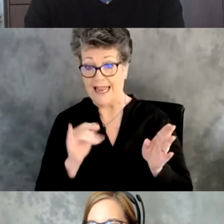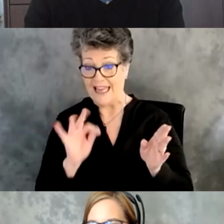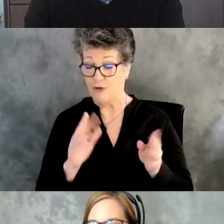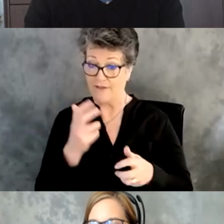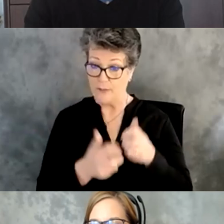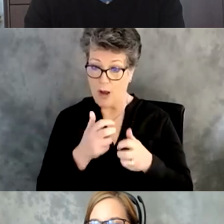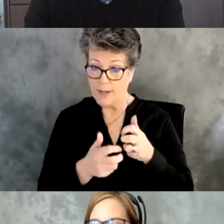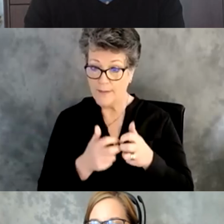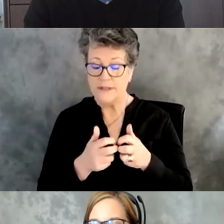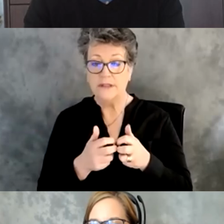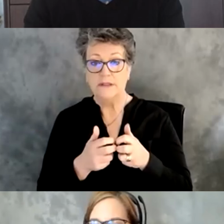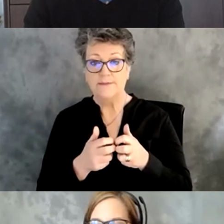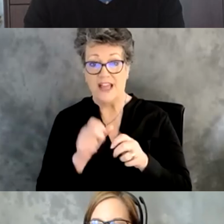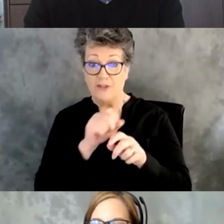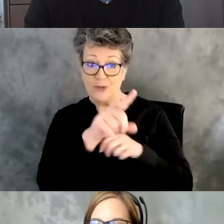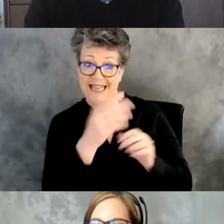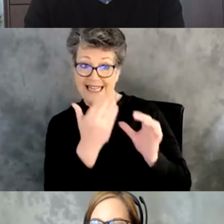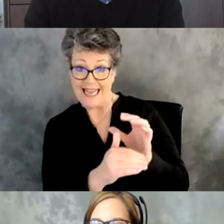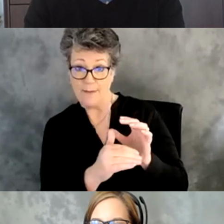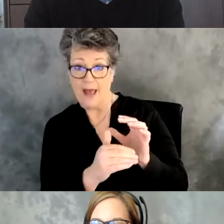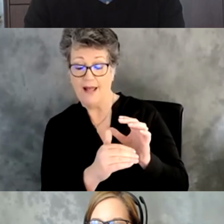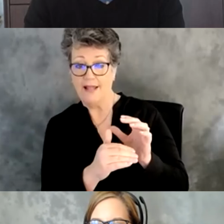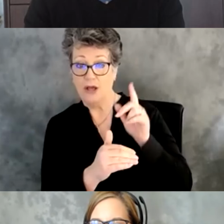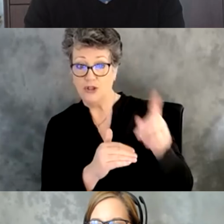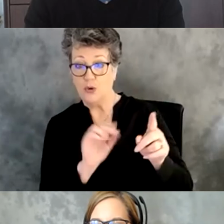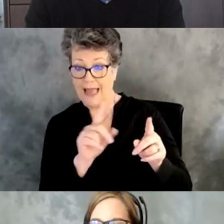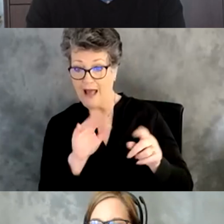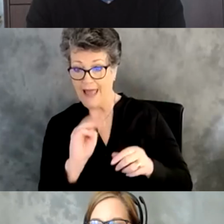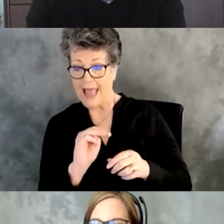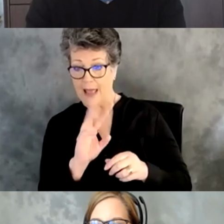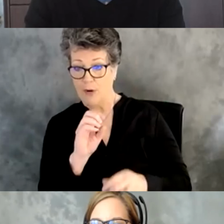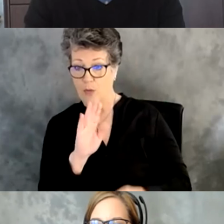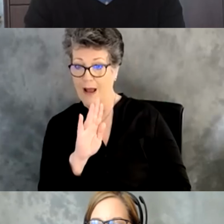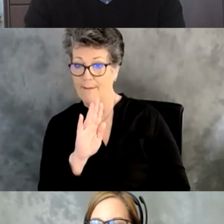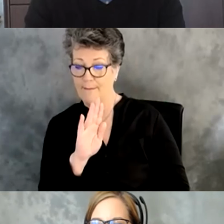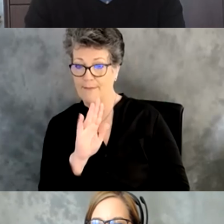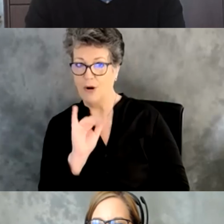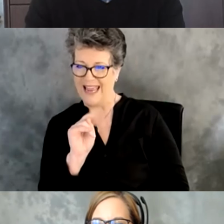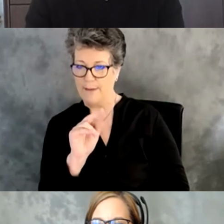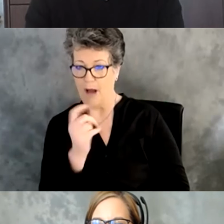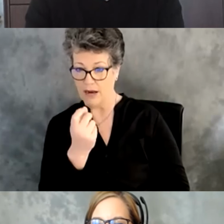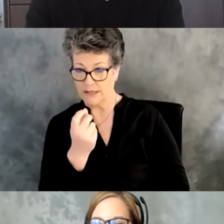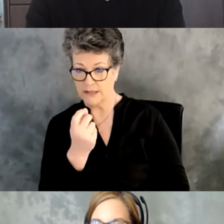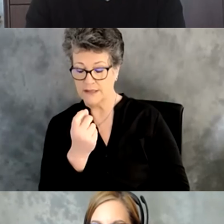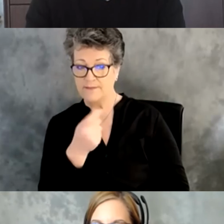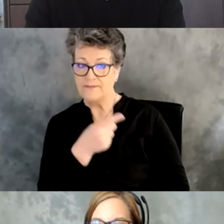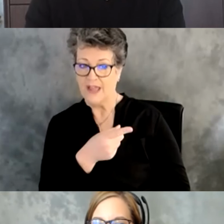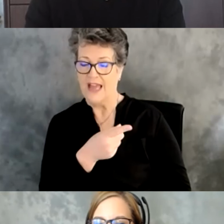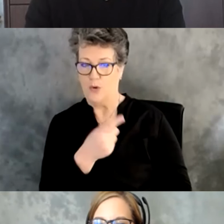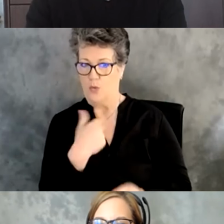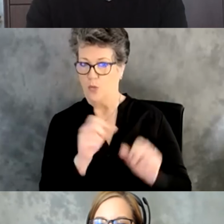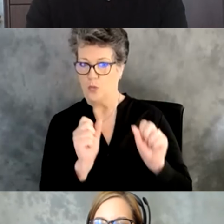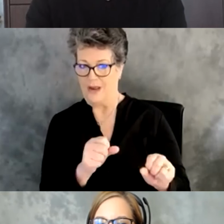that, if you'll send an email into the CalAIM inbox, then we certainly